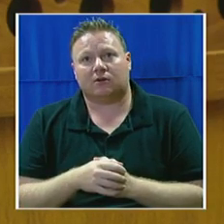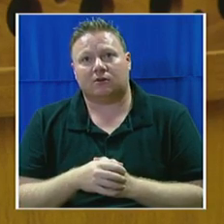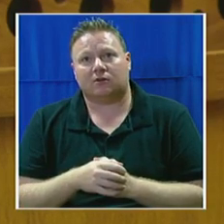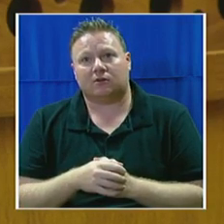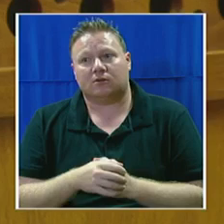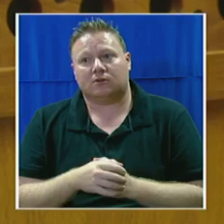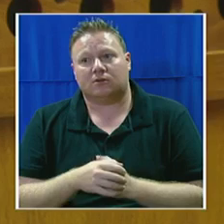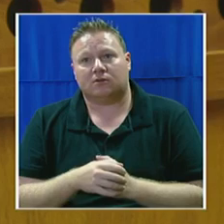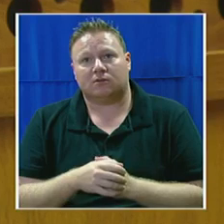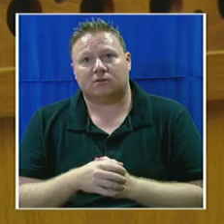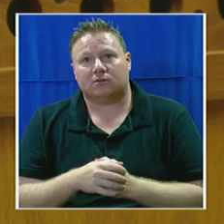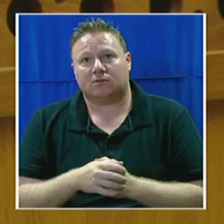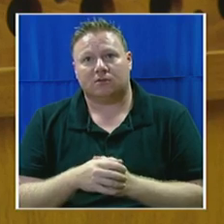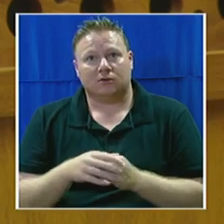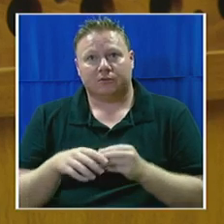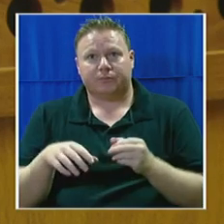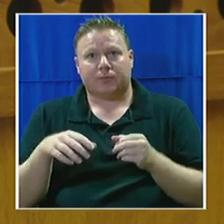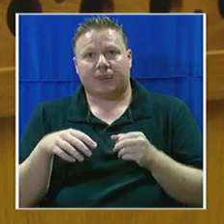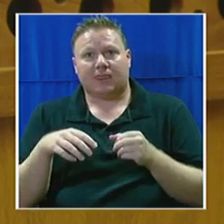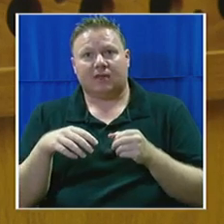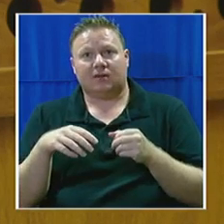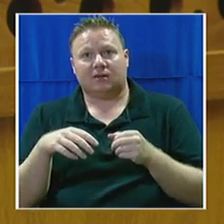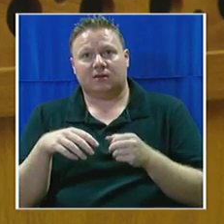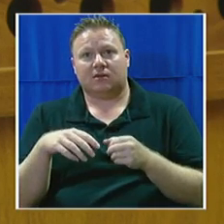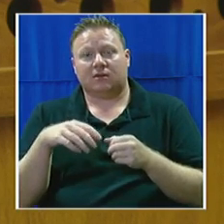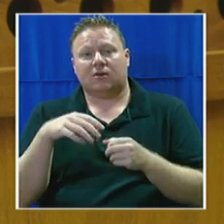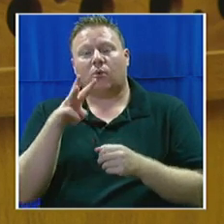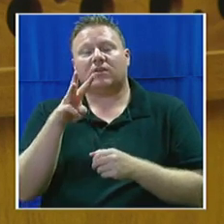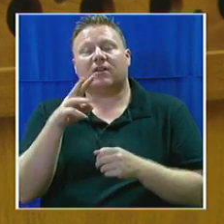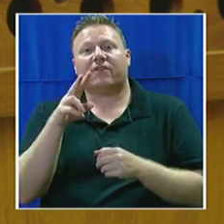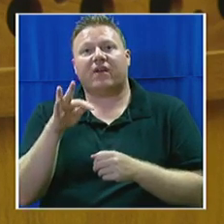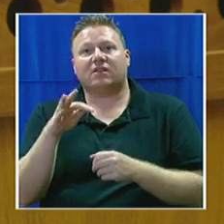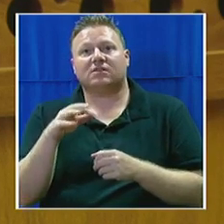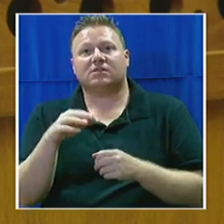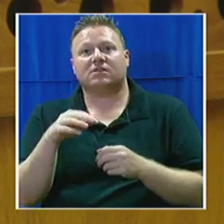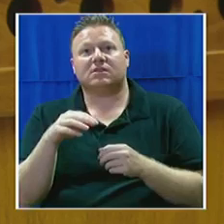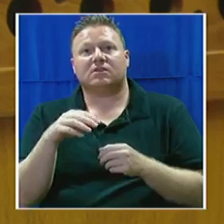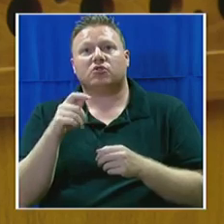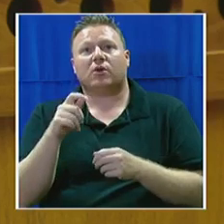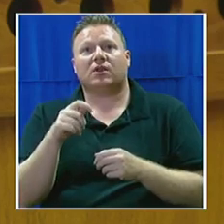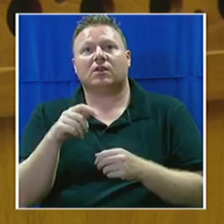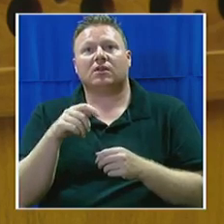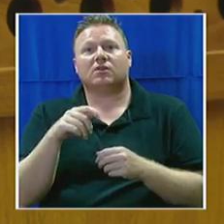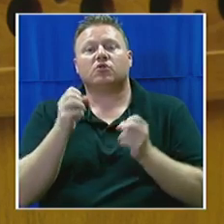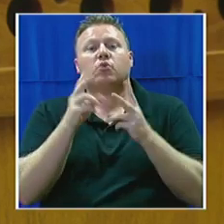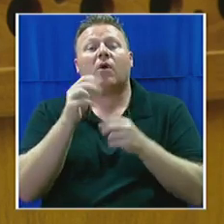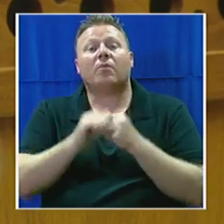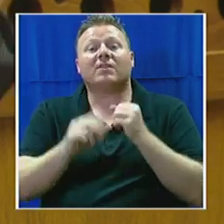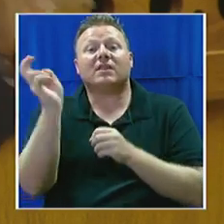Order. Winterfeld in Tshwane is currently with no electricity for a period of 12